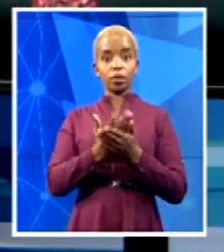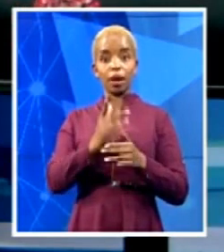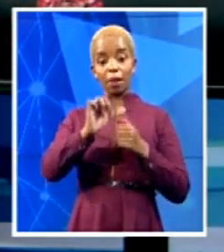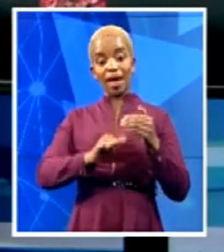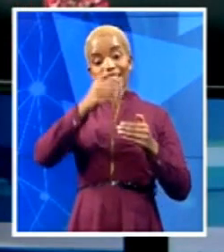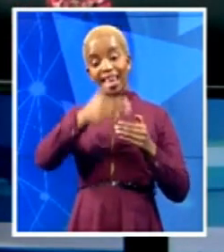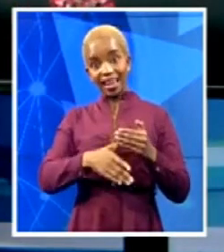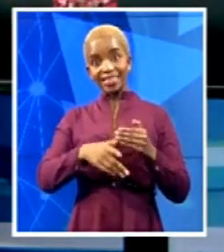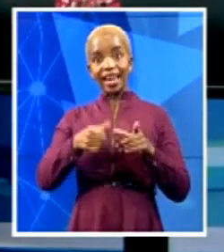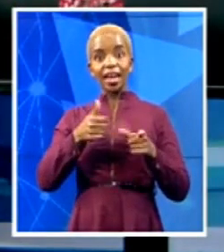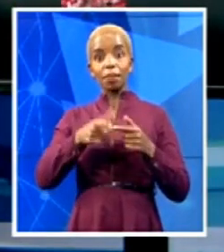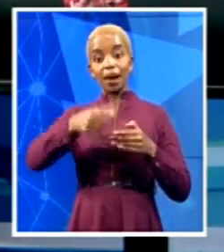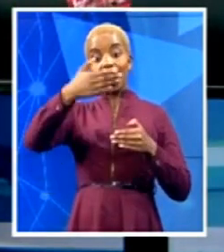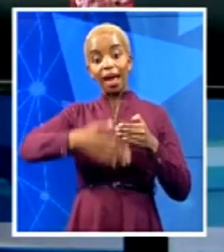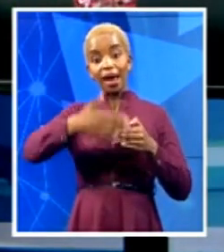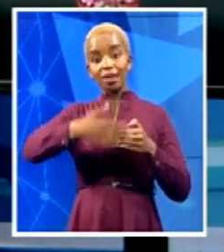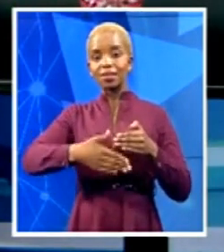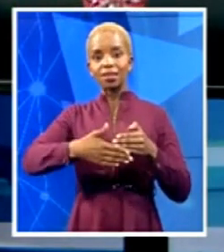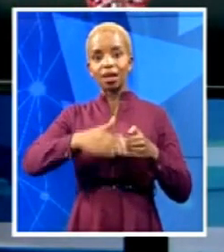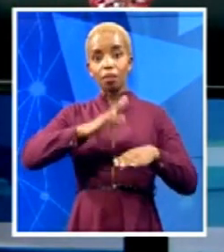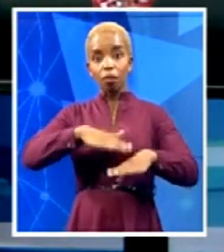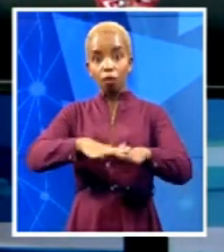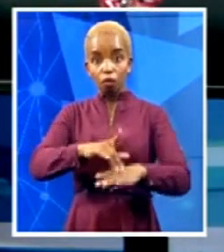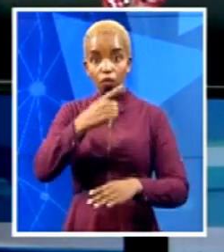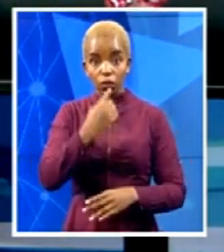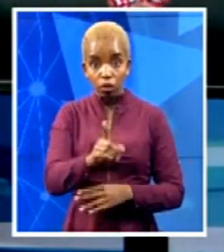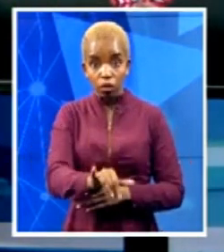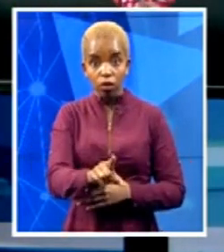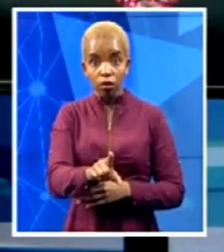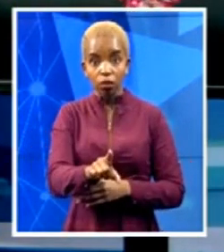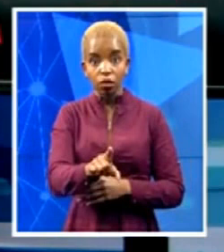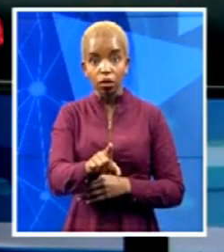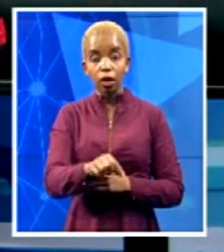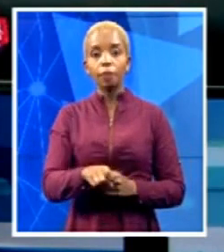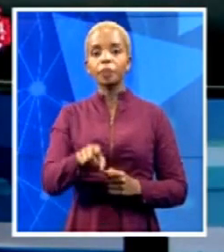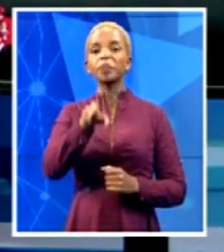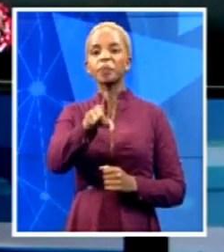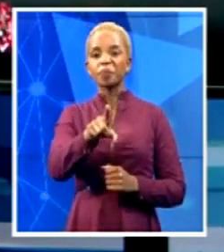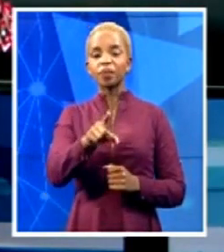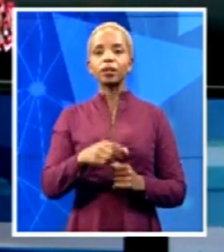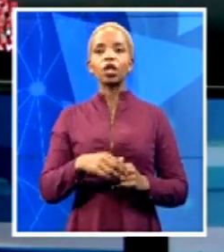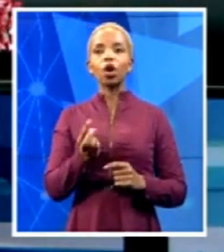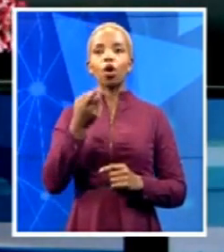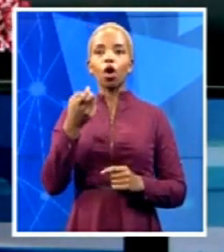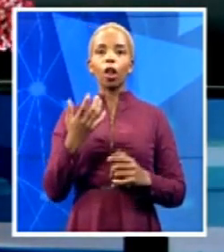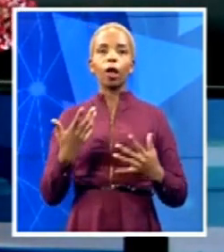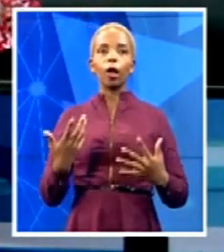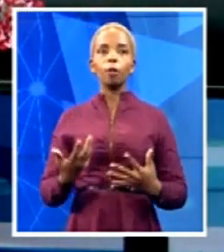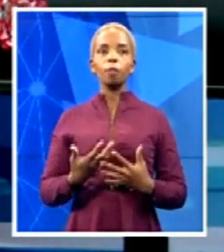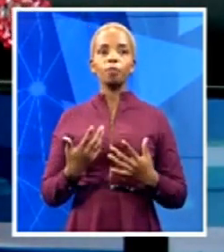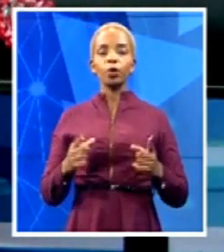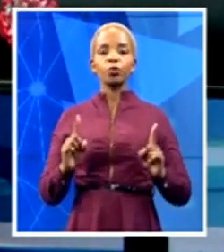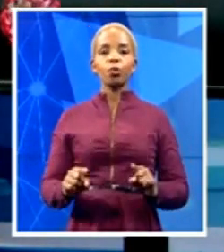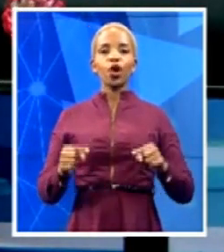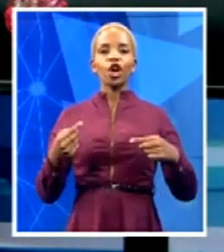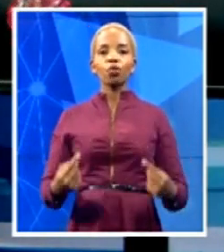SACCI is not preempting anything. SACCI is quoting scientists who are saying that you cannot time the virus. The virus will set